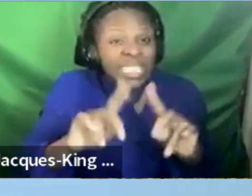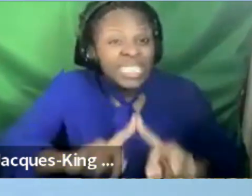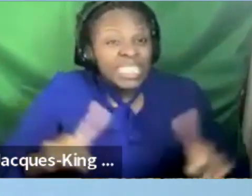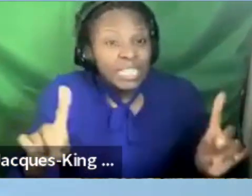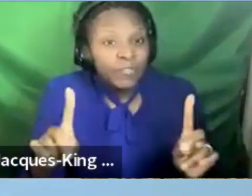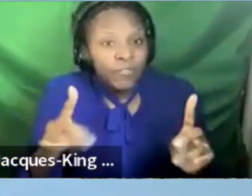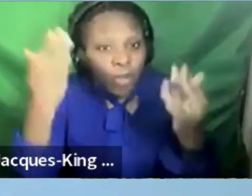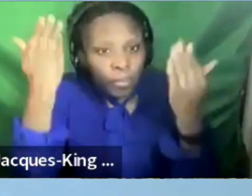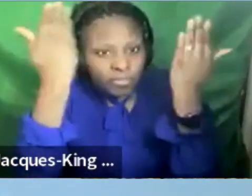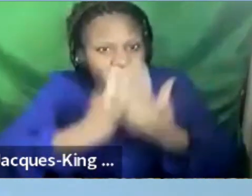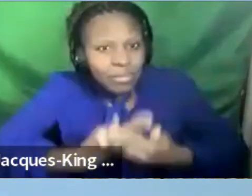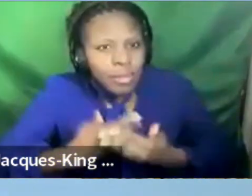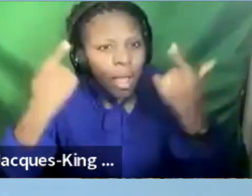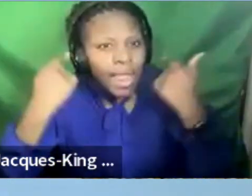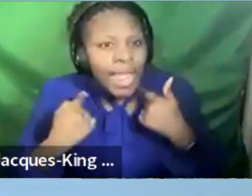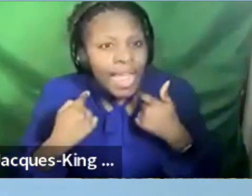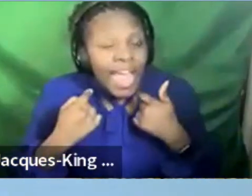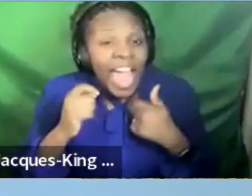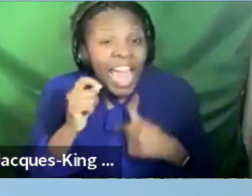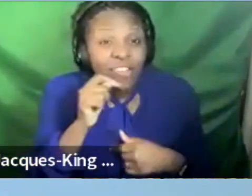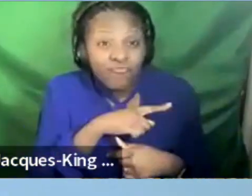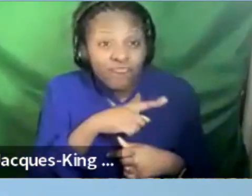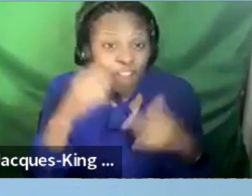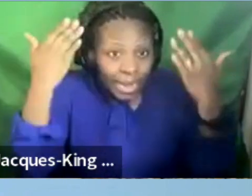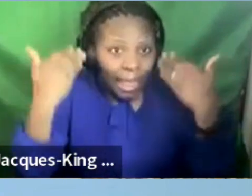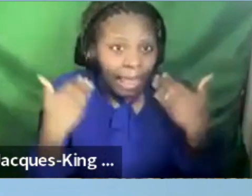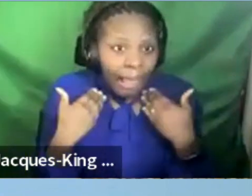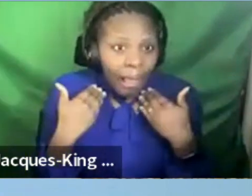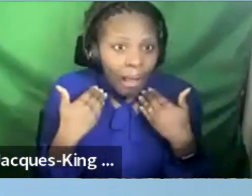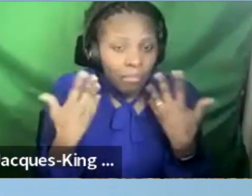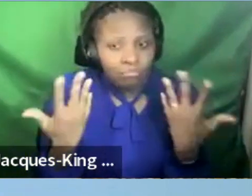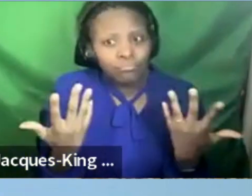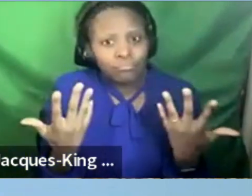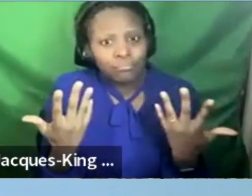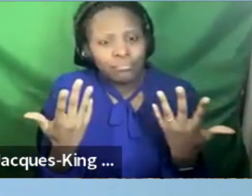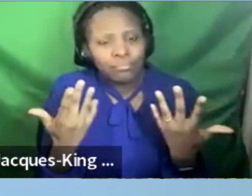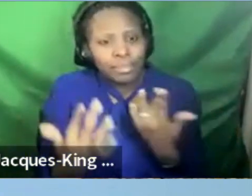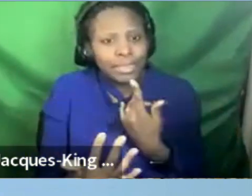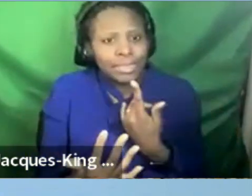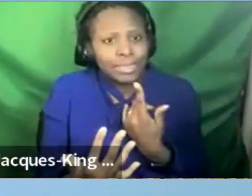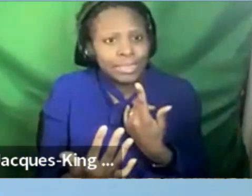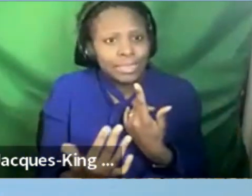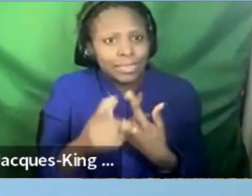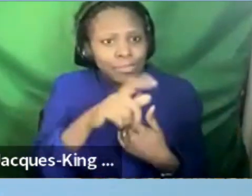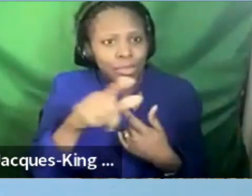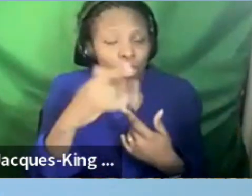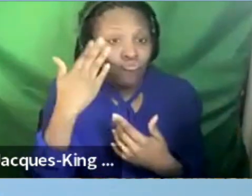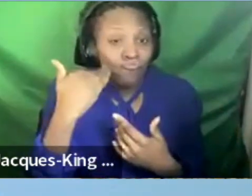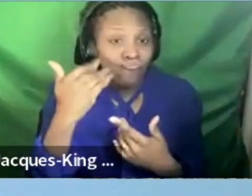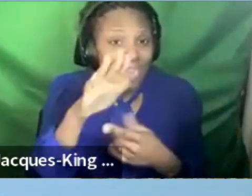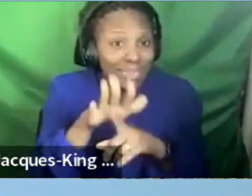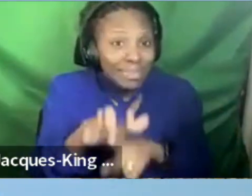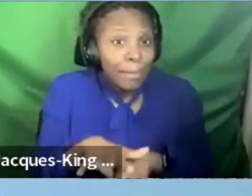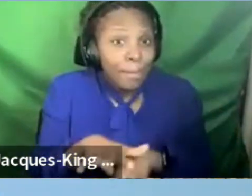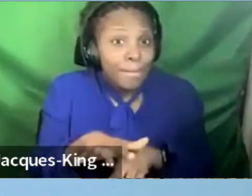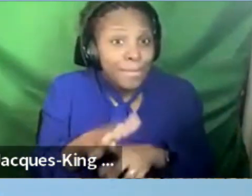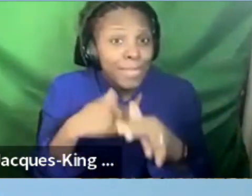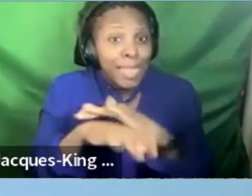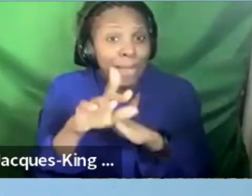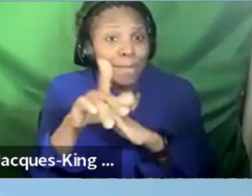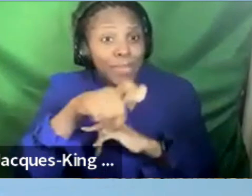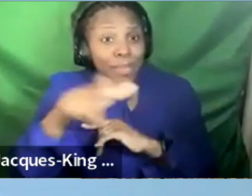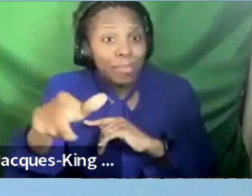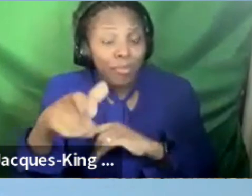Caucasian group of people, blonde people are seen very differently from dark-haired people. And red-headed people, for some